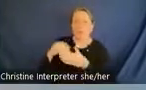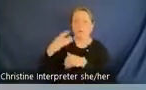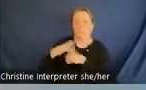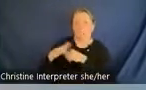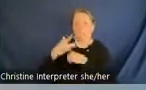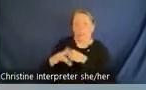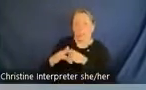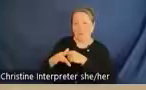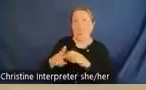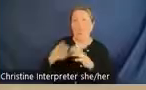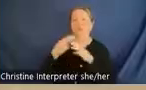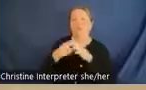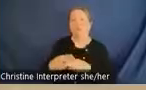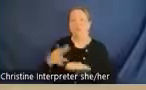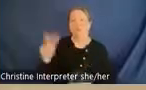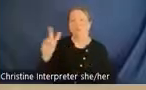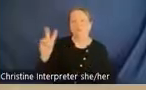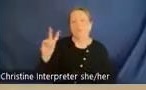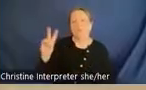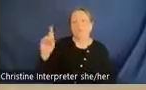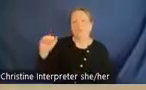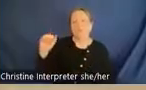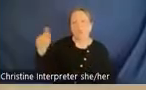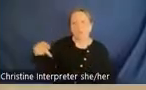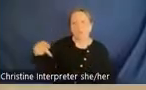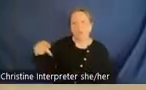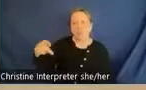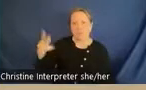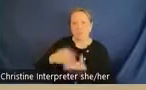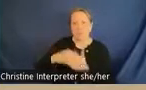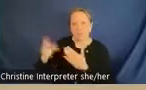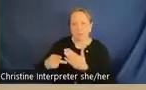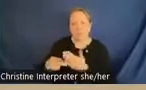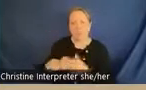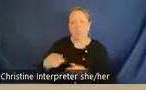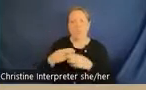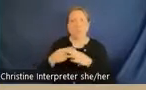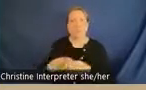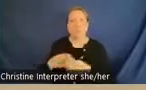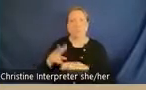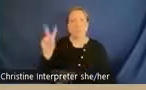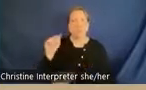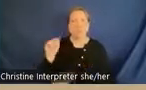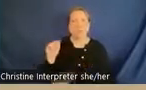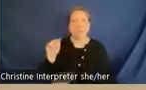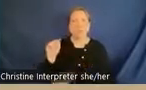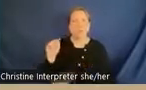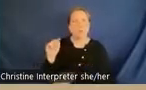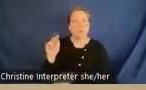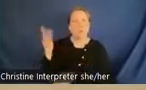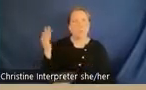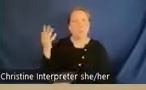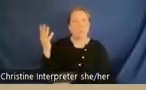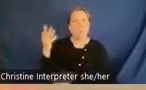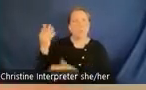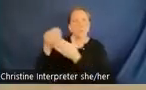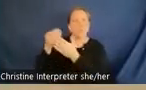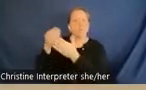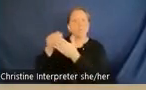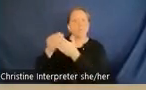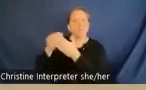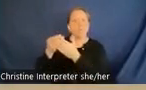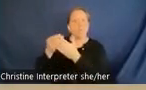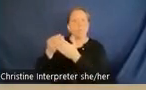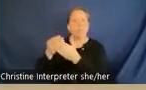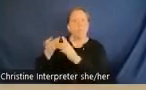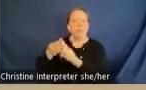called the VRAP program, which is the Vermont, it's the money that we got in